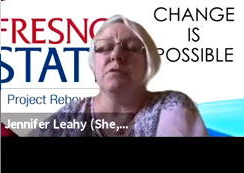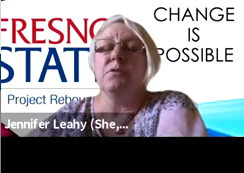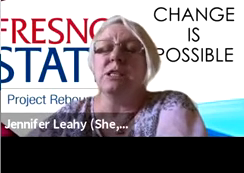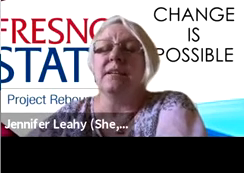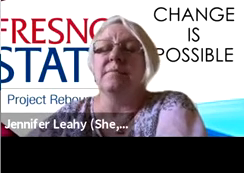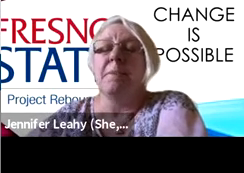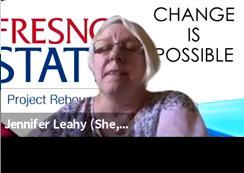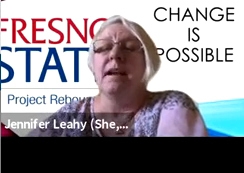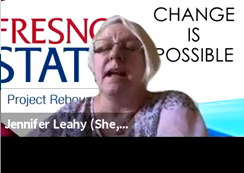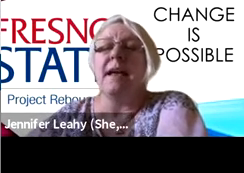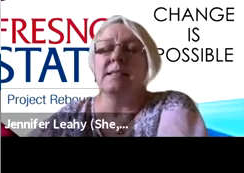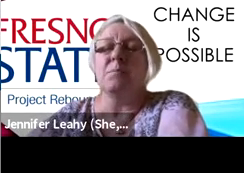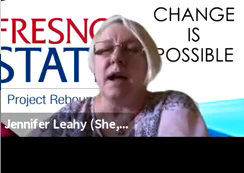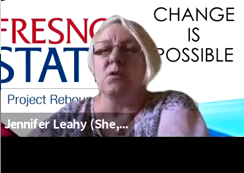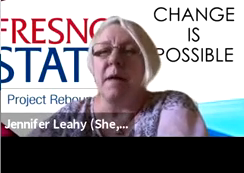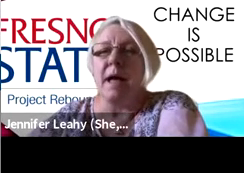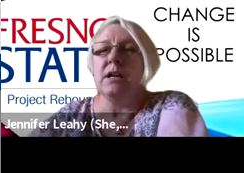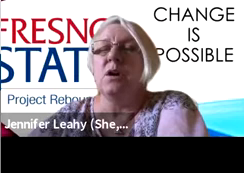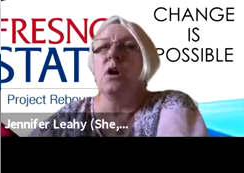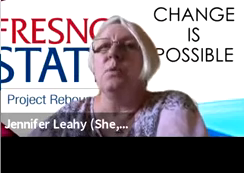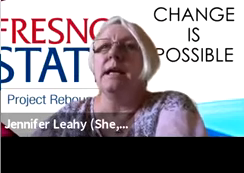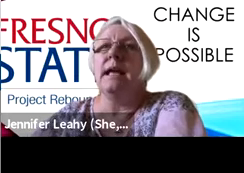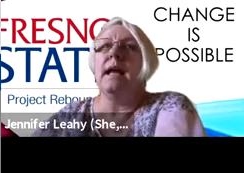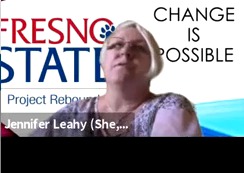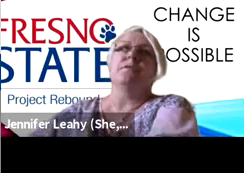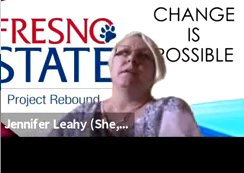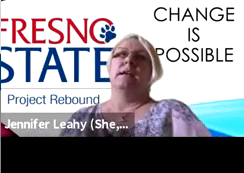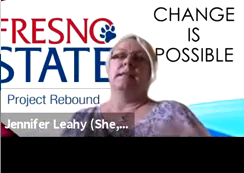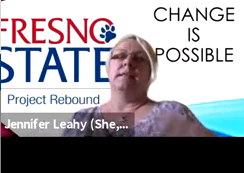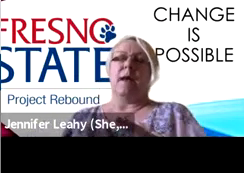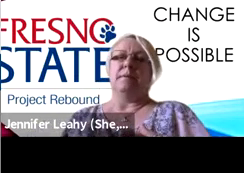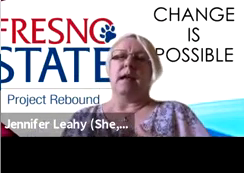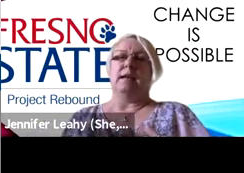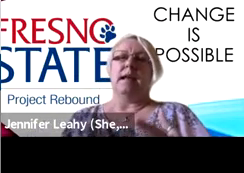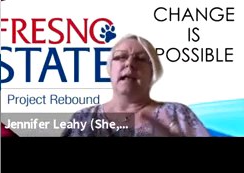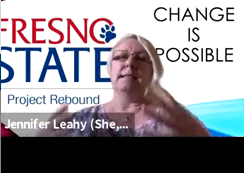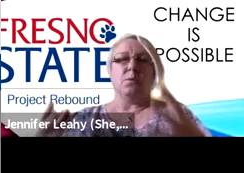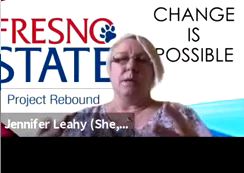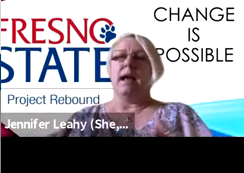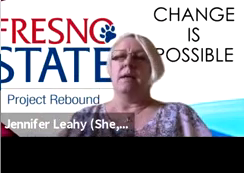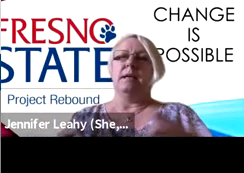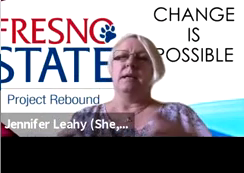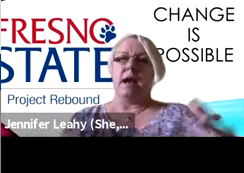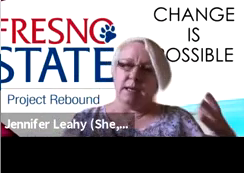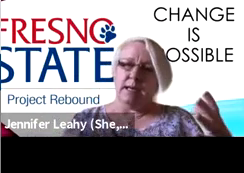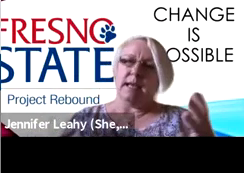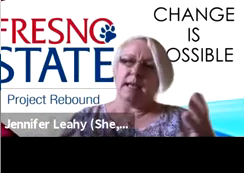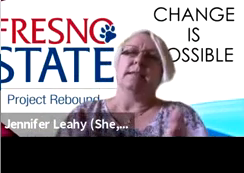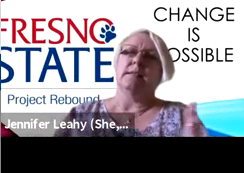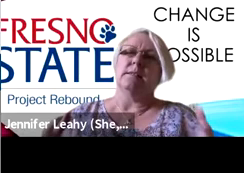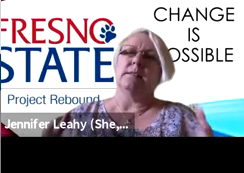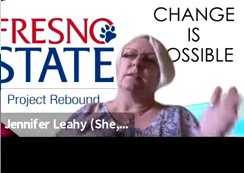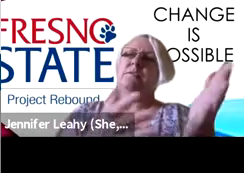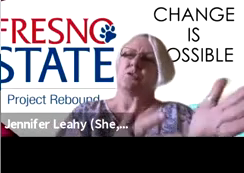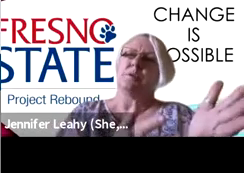came to fruition. And that's the practical magic. We gave in this pipeline, and I say we, I mean everybody again,